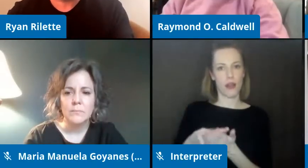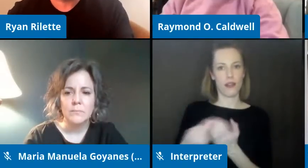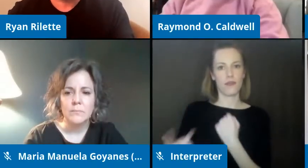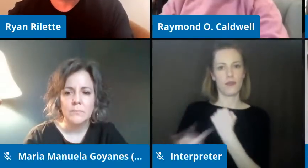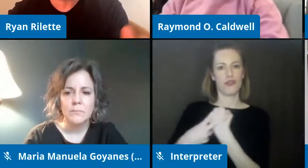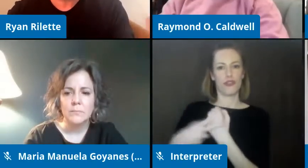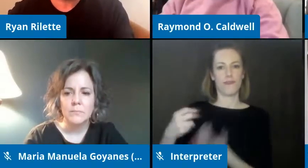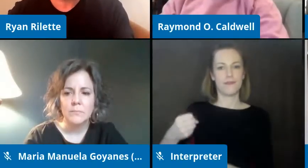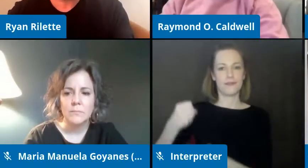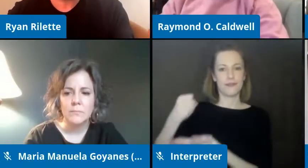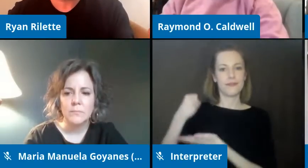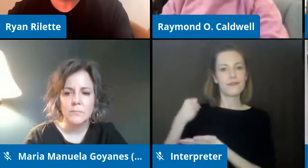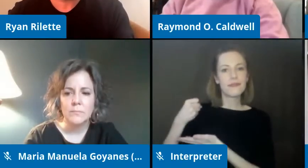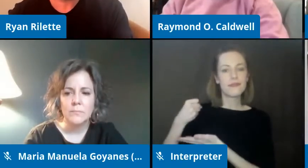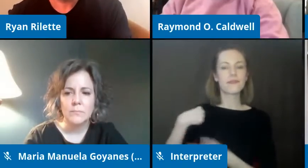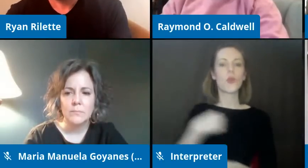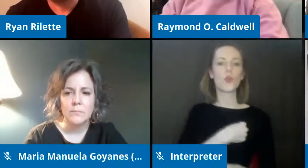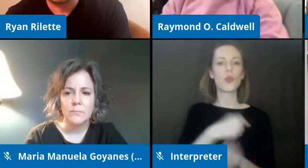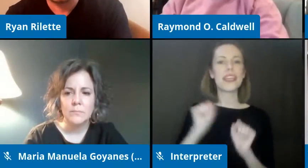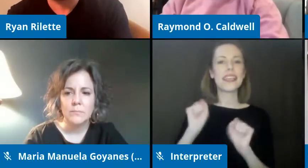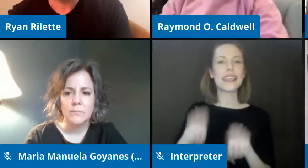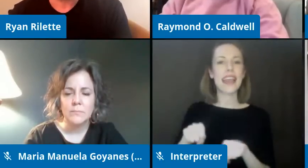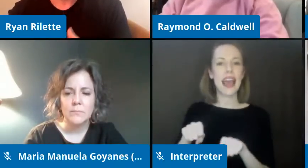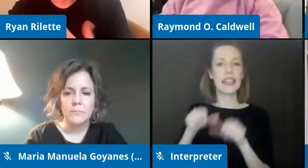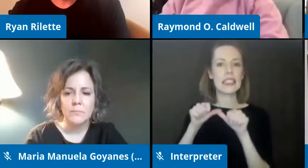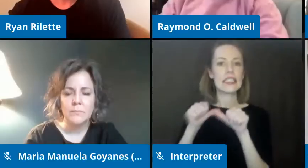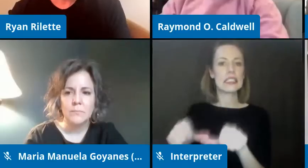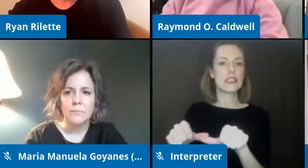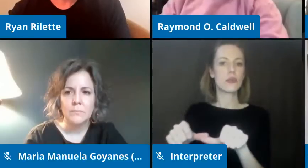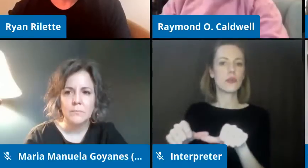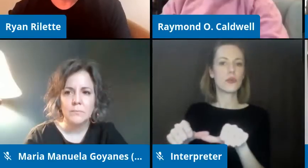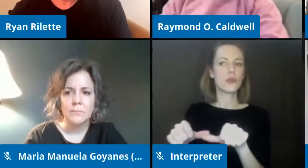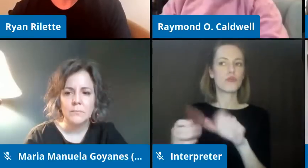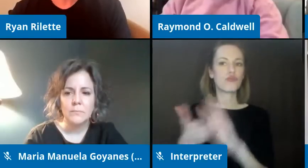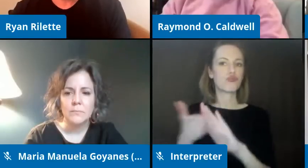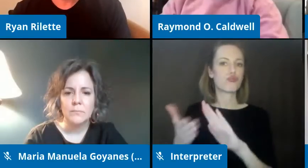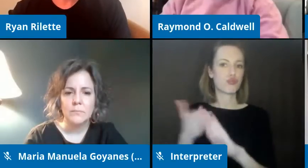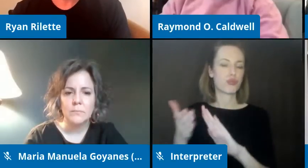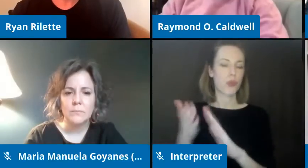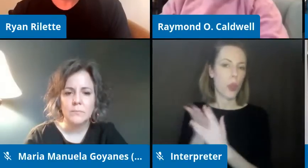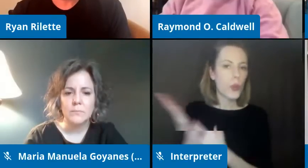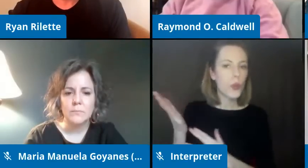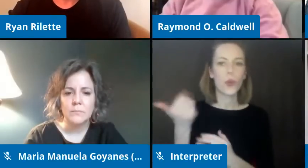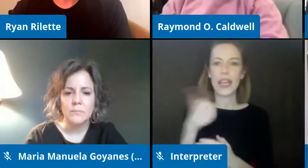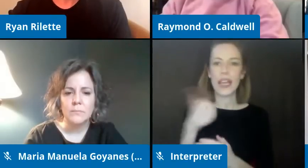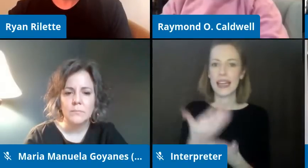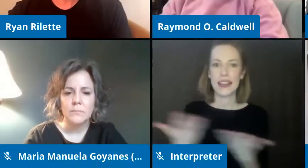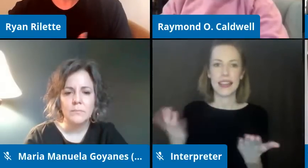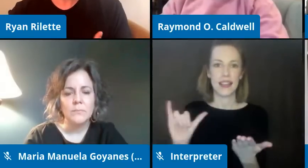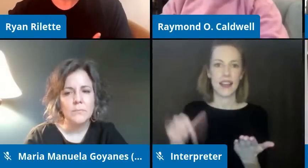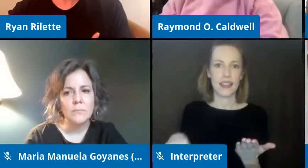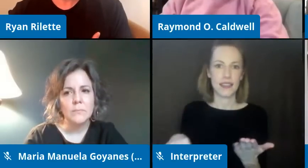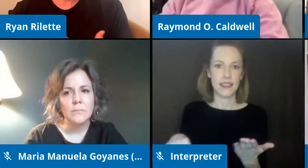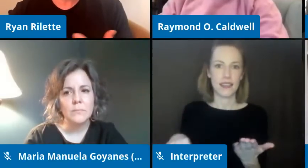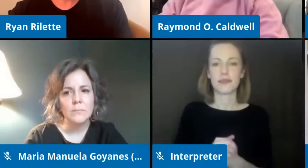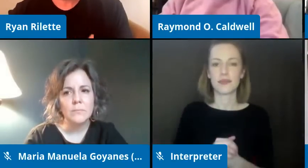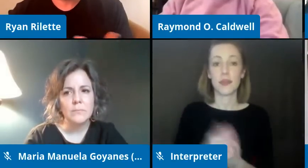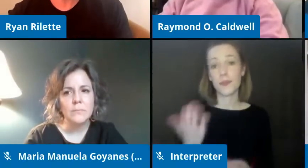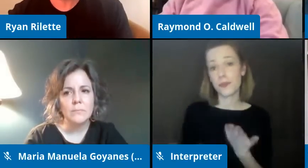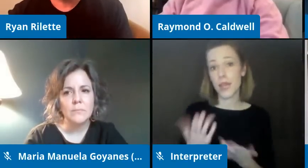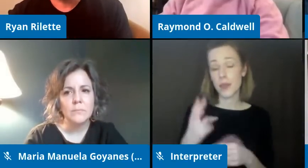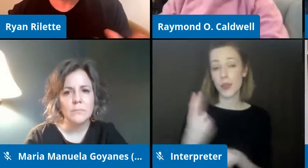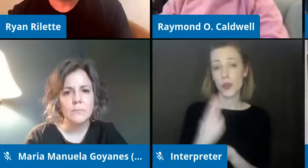last through anything that exists like this. And perhaps using digital as a way to further